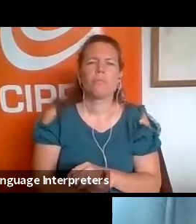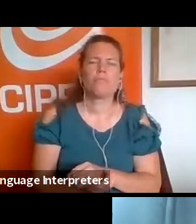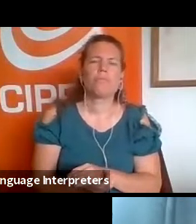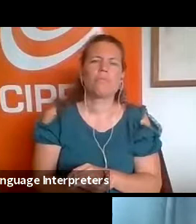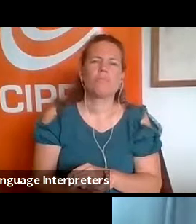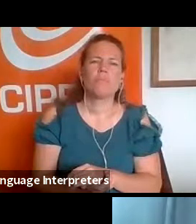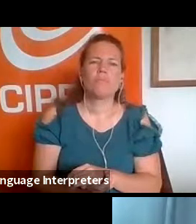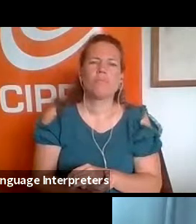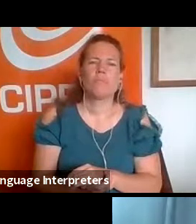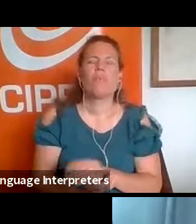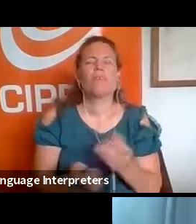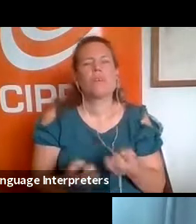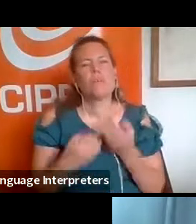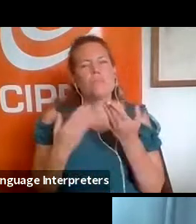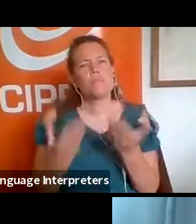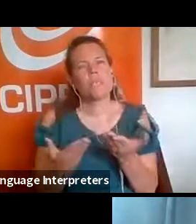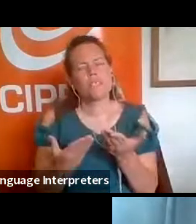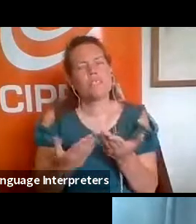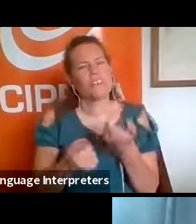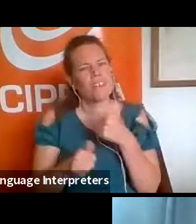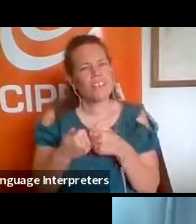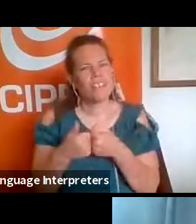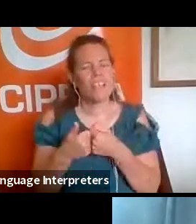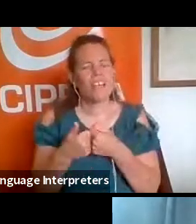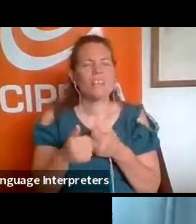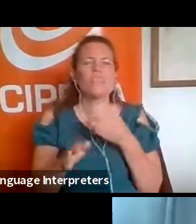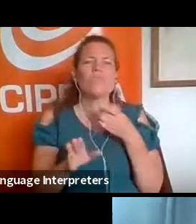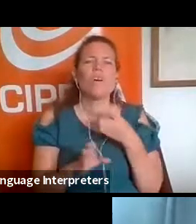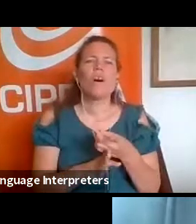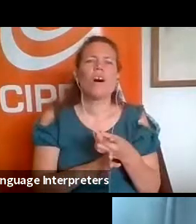a challenge to those who are